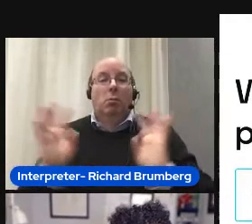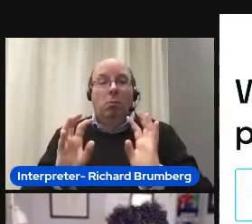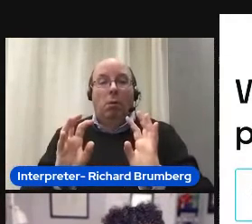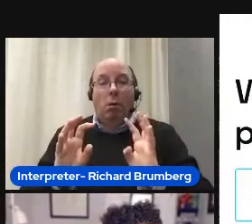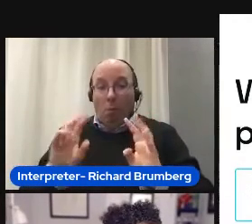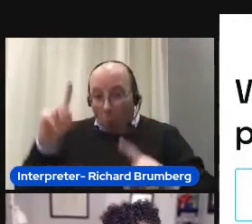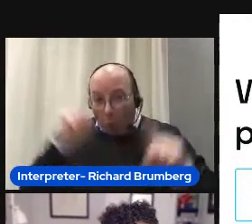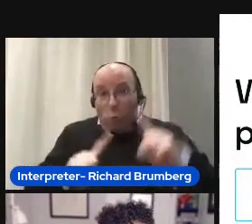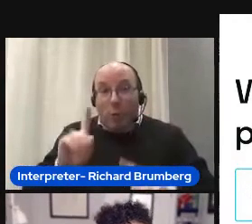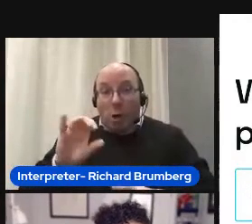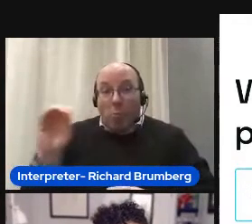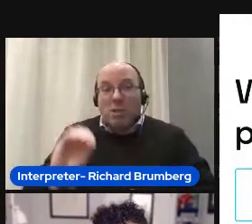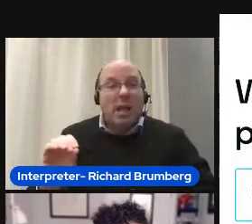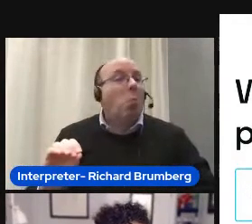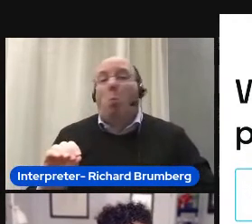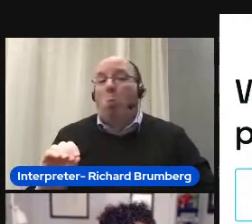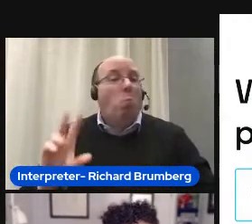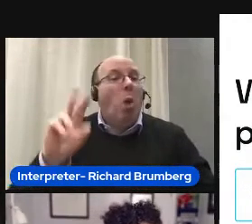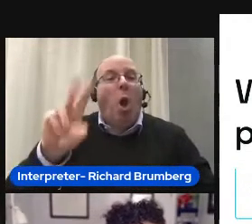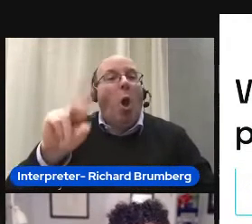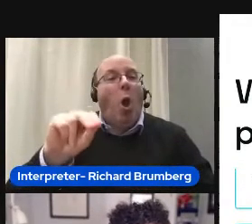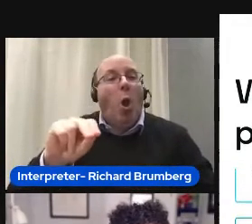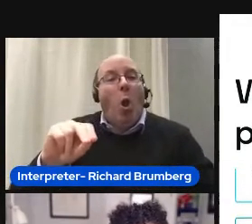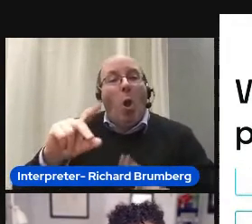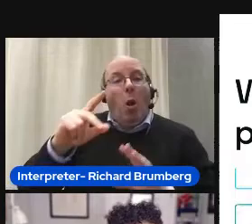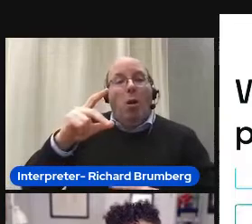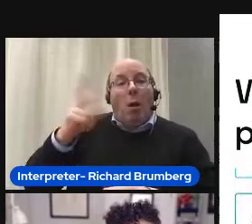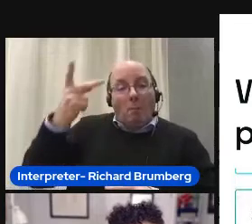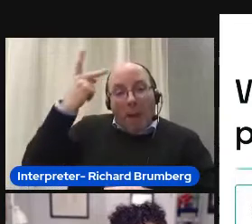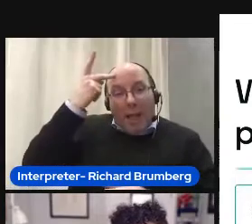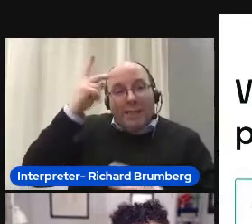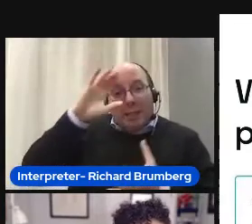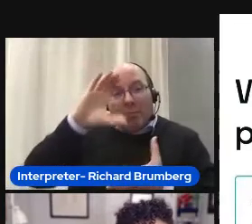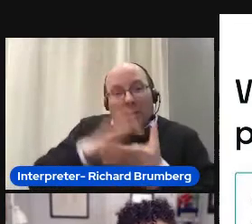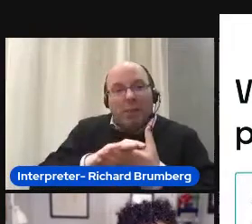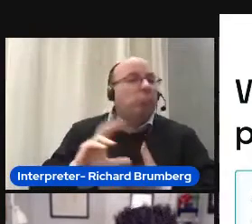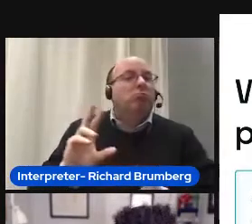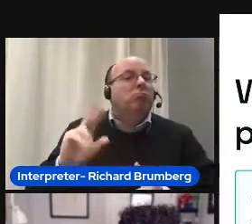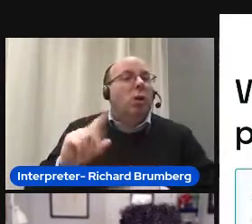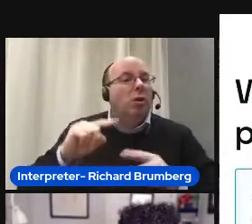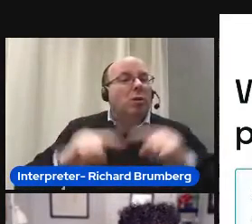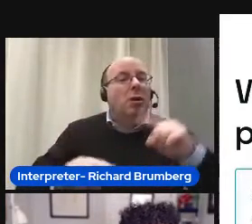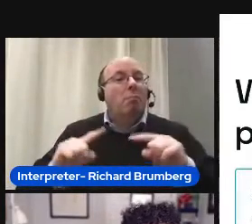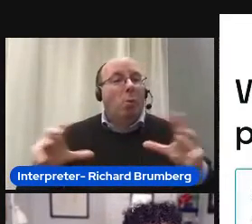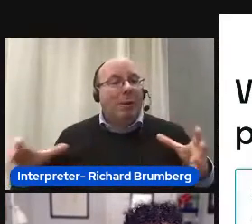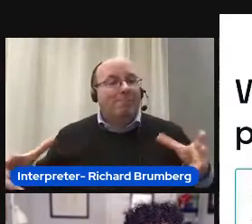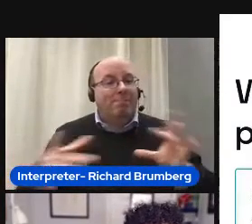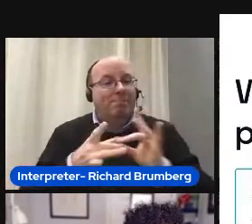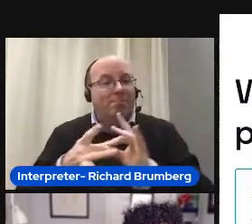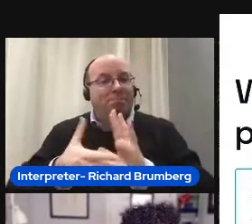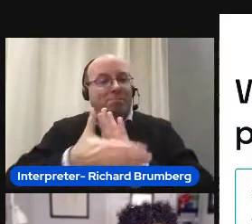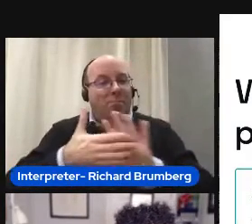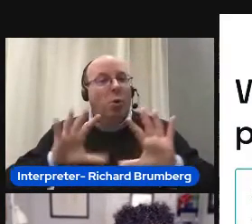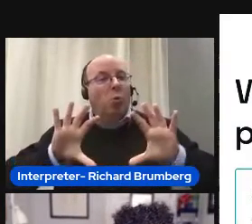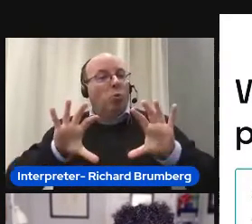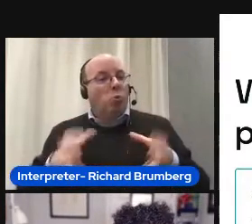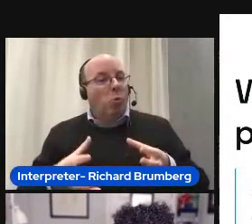on everything. It doesn't mean we have to have the same politics, but we are one people.